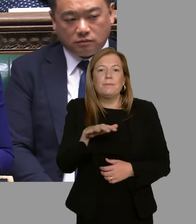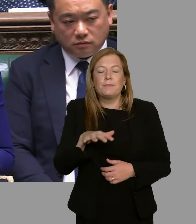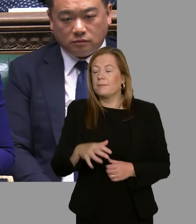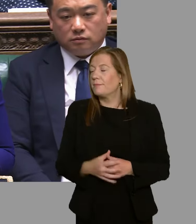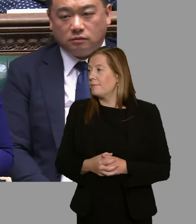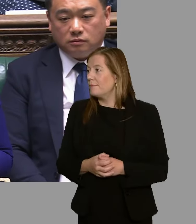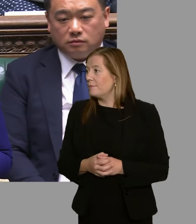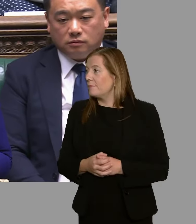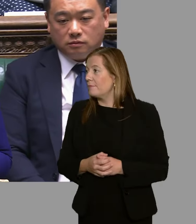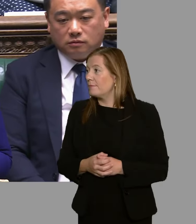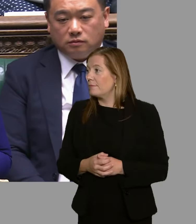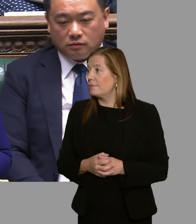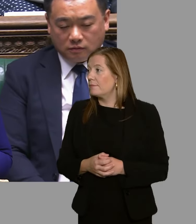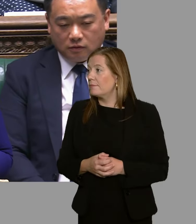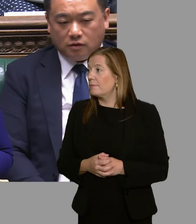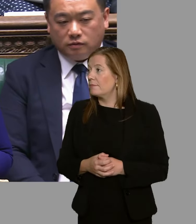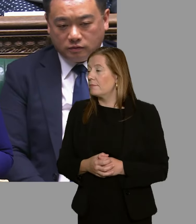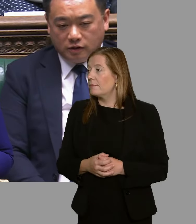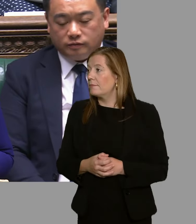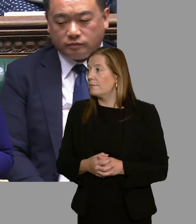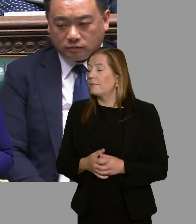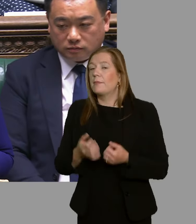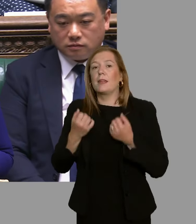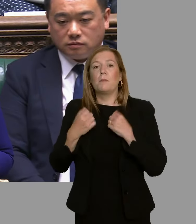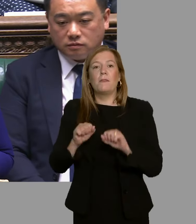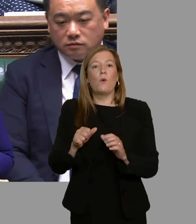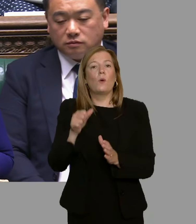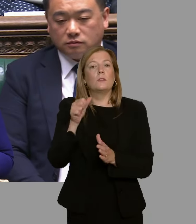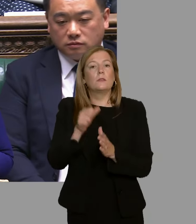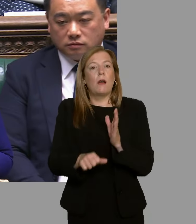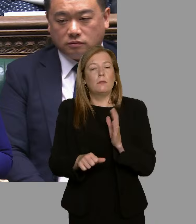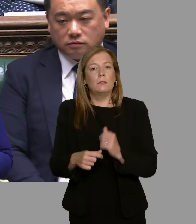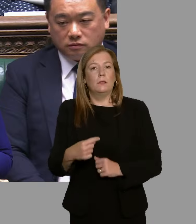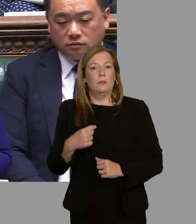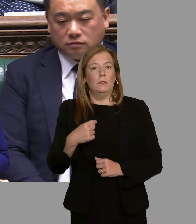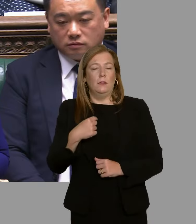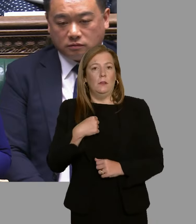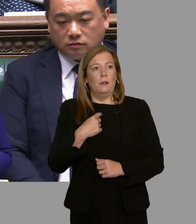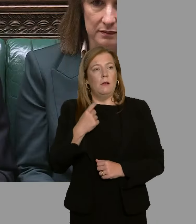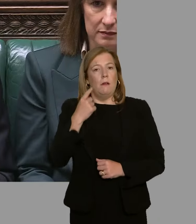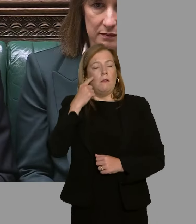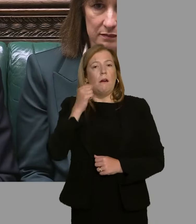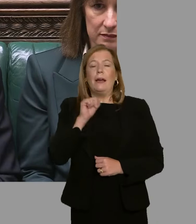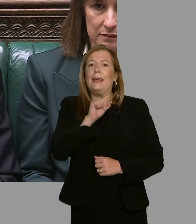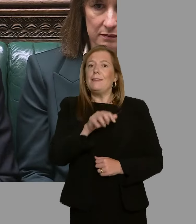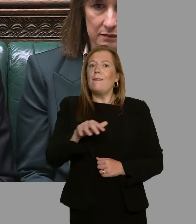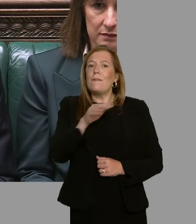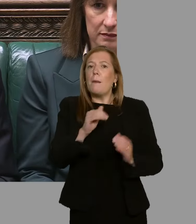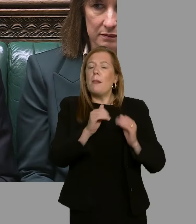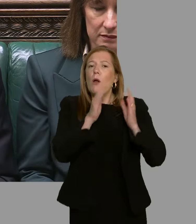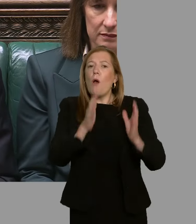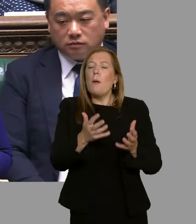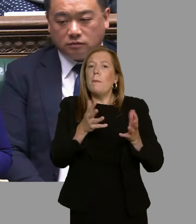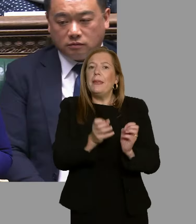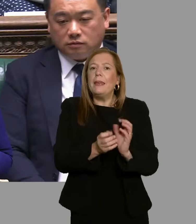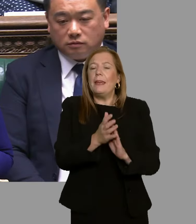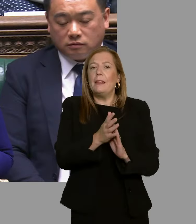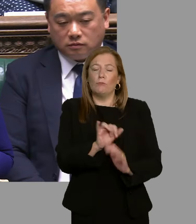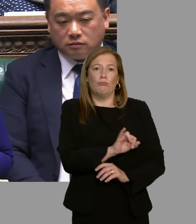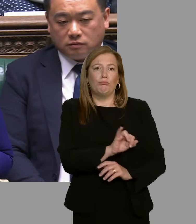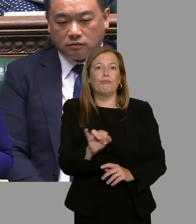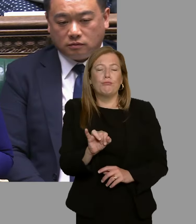how horrified I was to hear about the attack on his family home. It is completely unacceptable, and I think I speak for the whole House when I